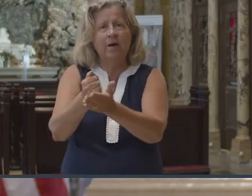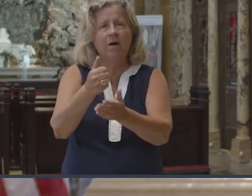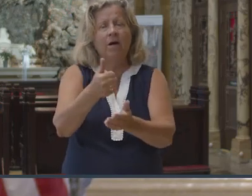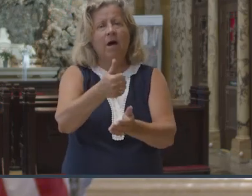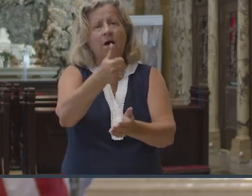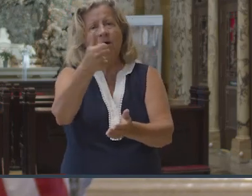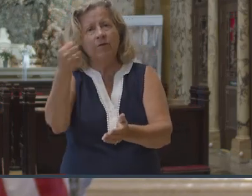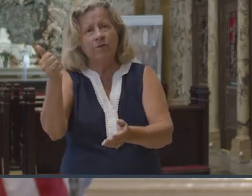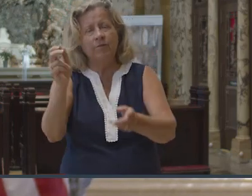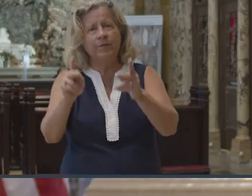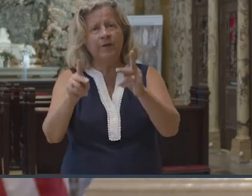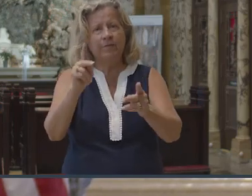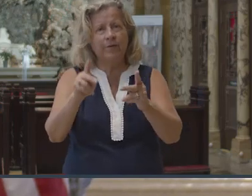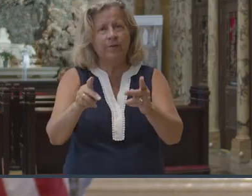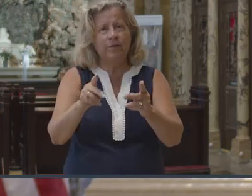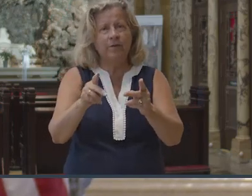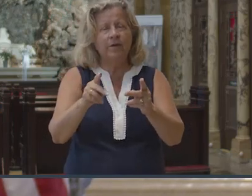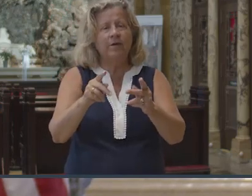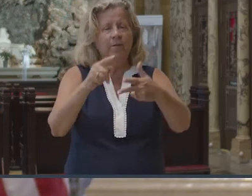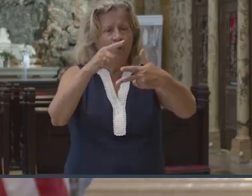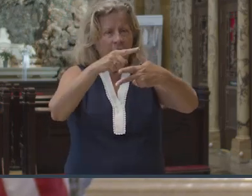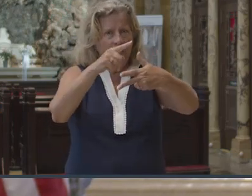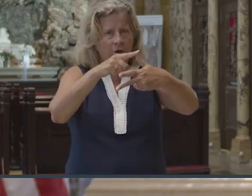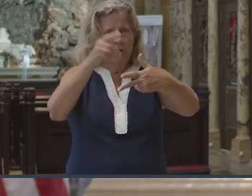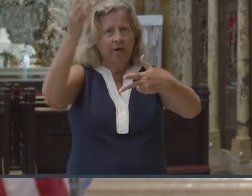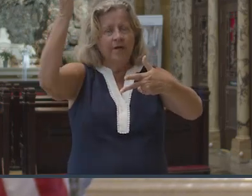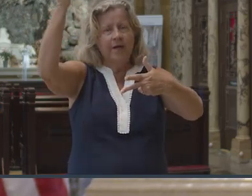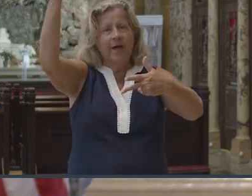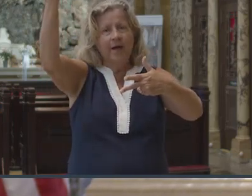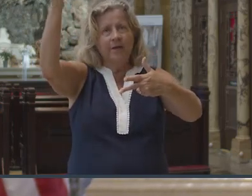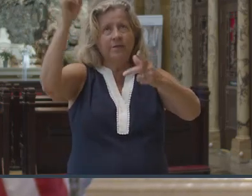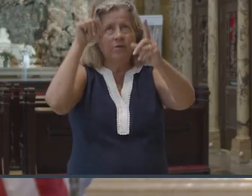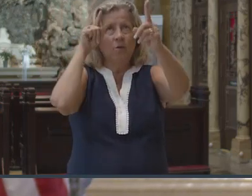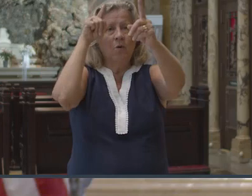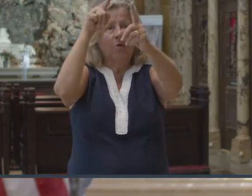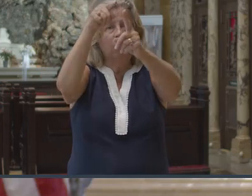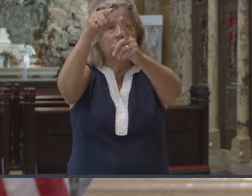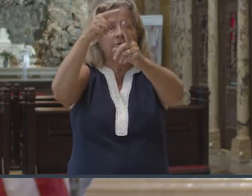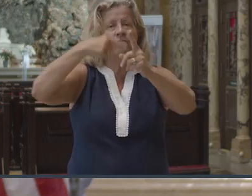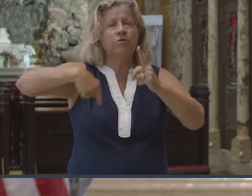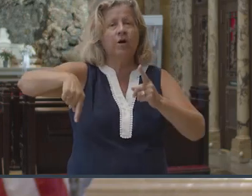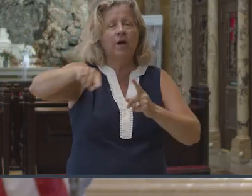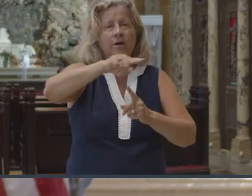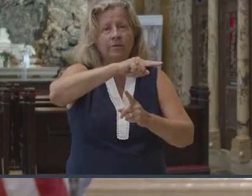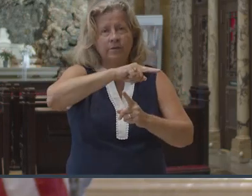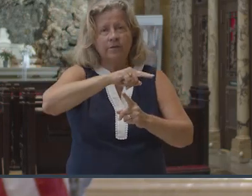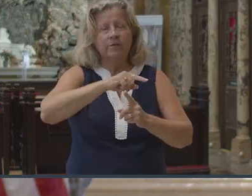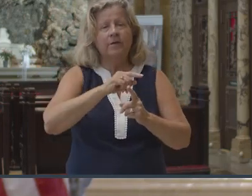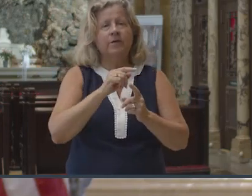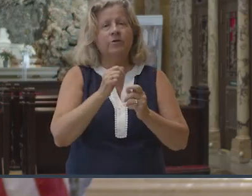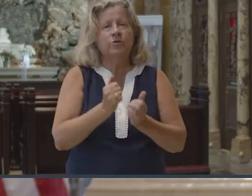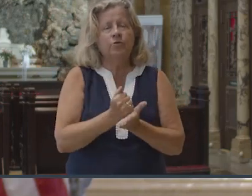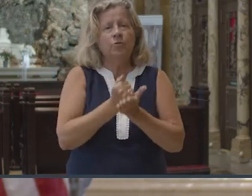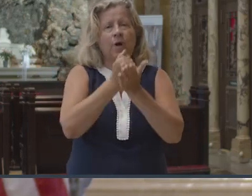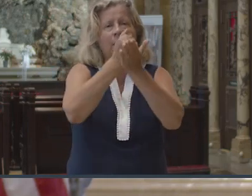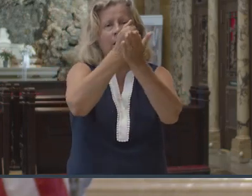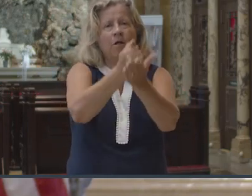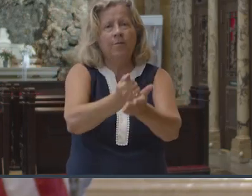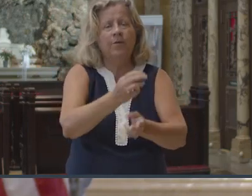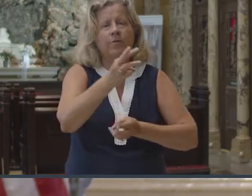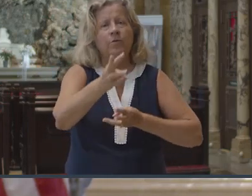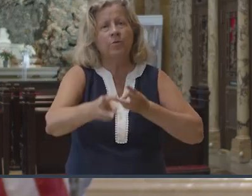neighbor, towards God's mission for us to help bless and redeem our world. The truth